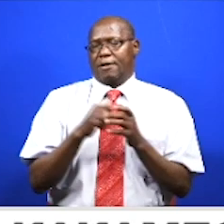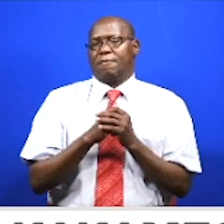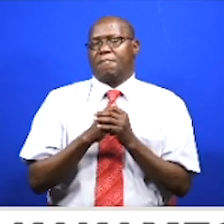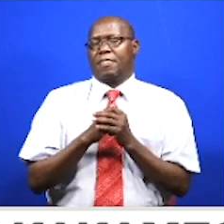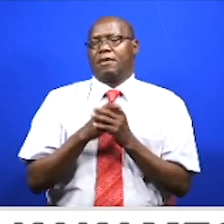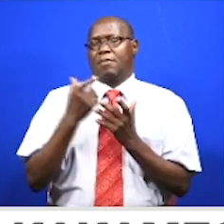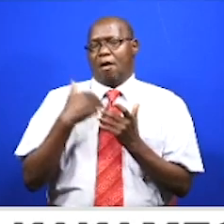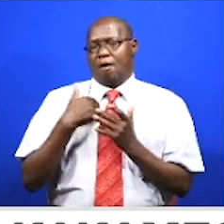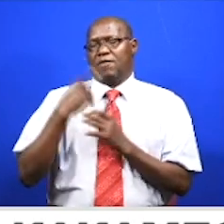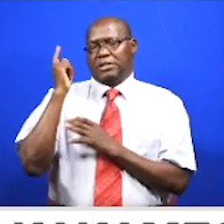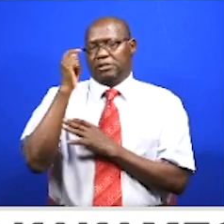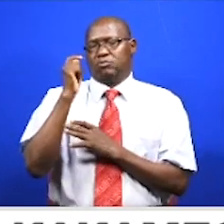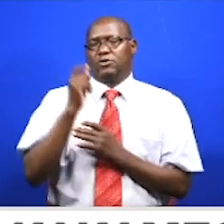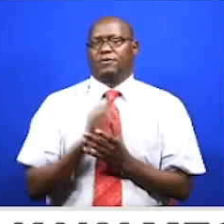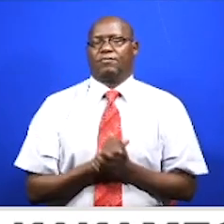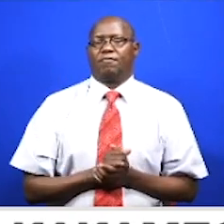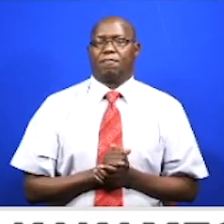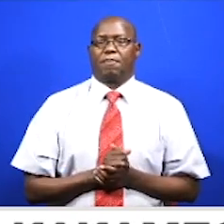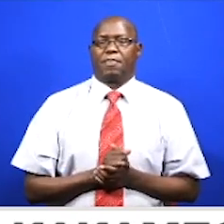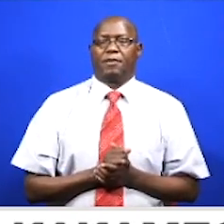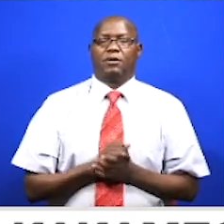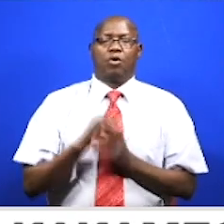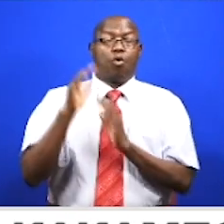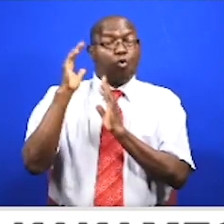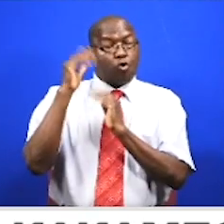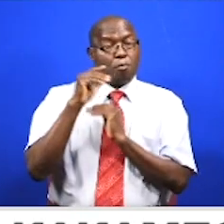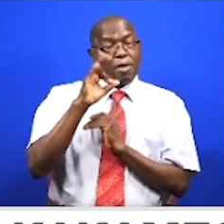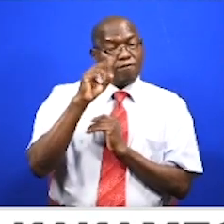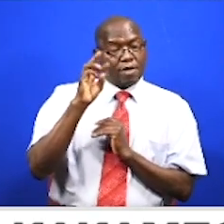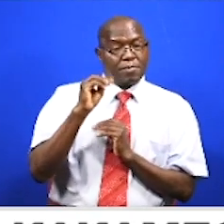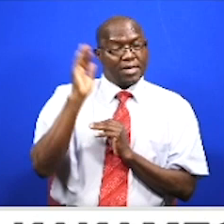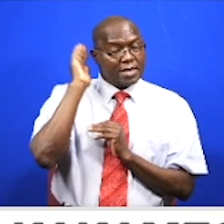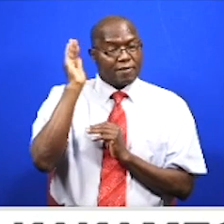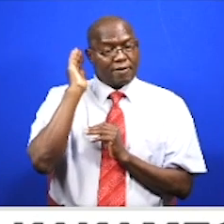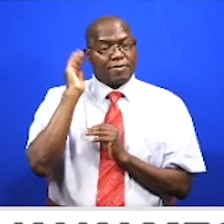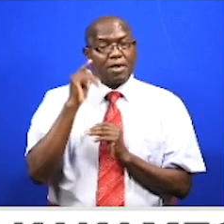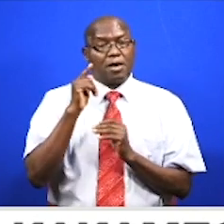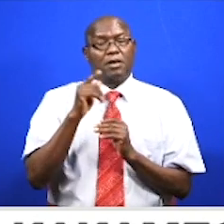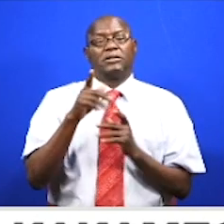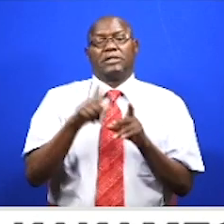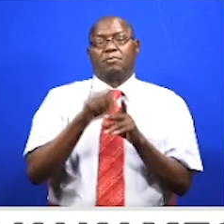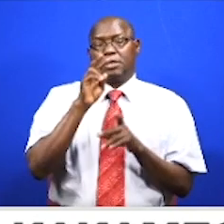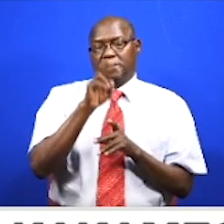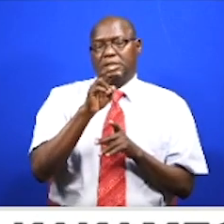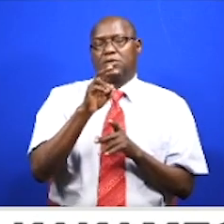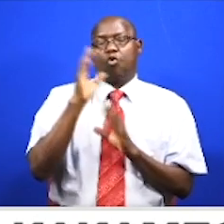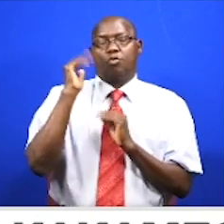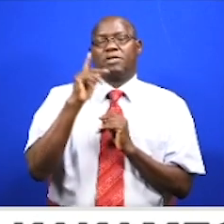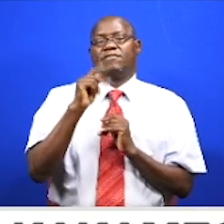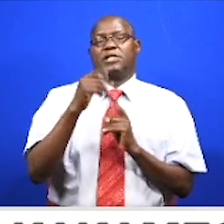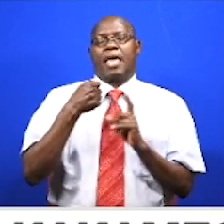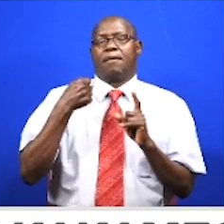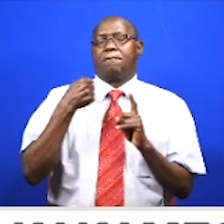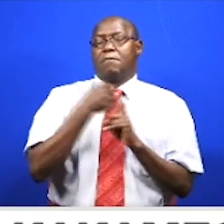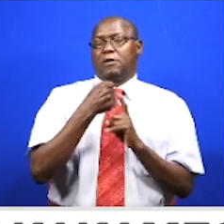I have a testimony. I've been listening to Hope FM, and again I've been watching Hope TV. It has really impacted my